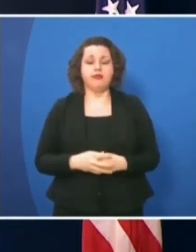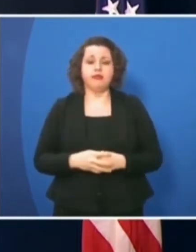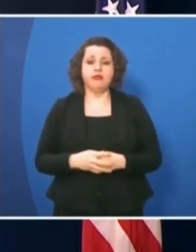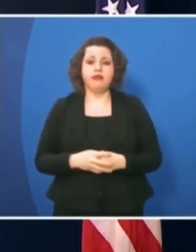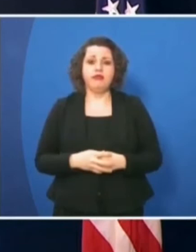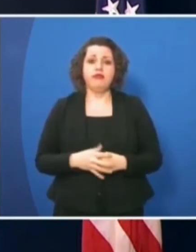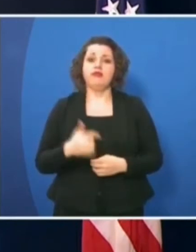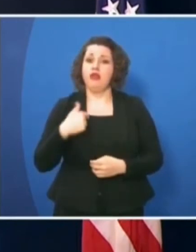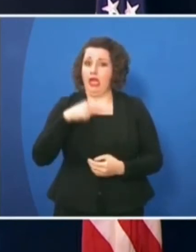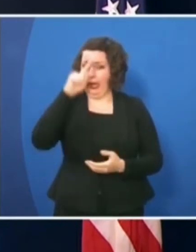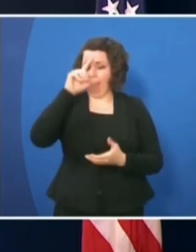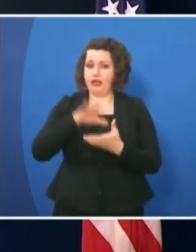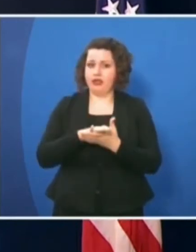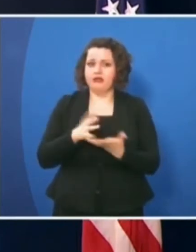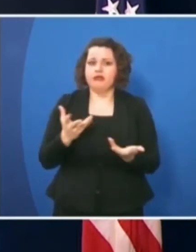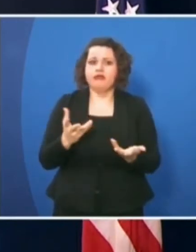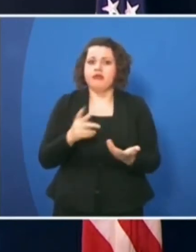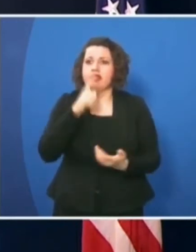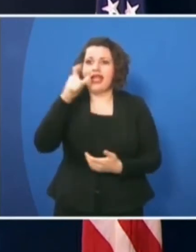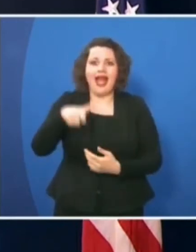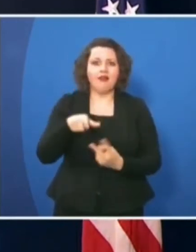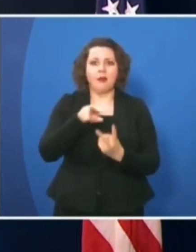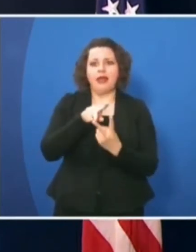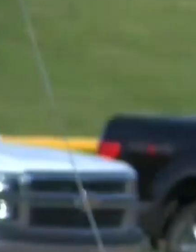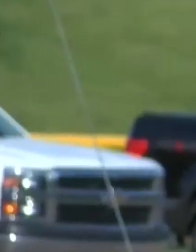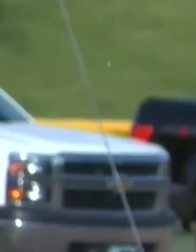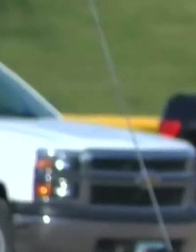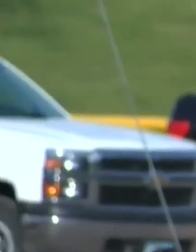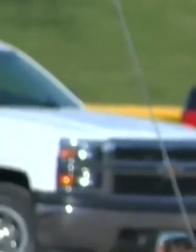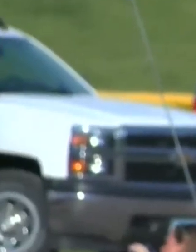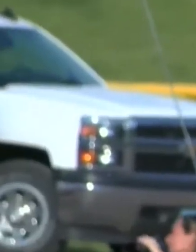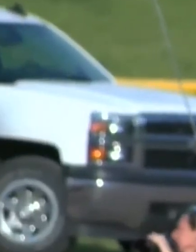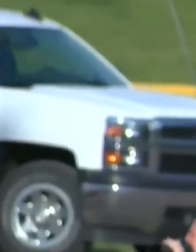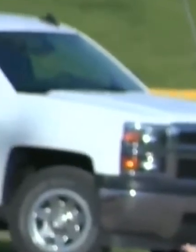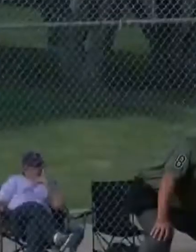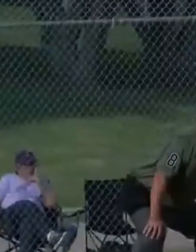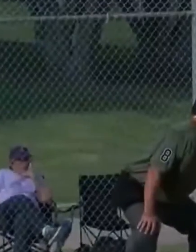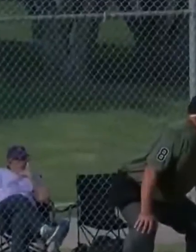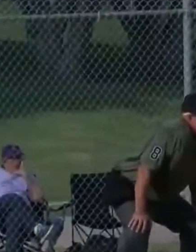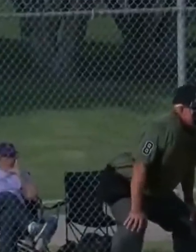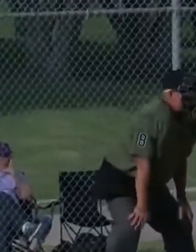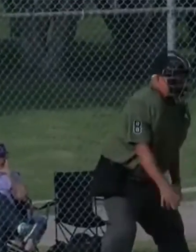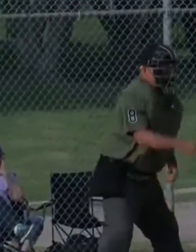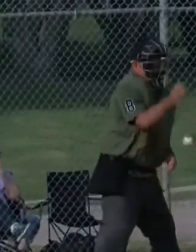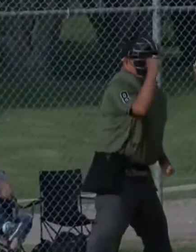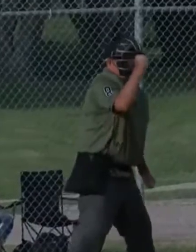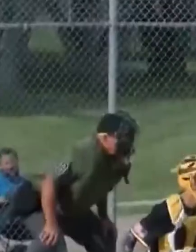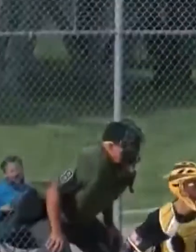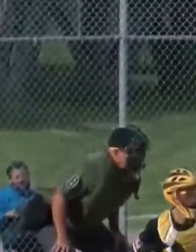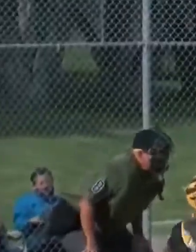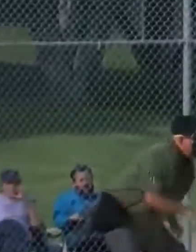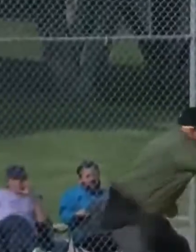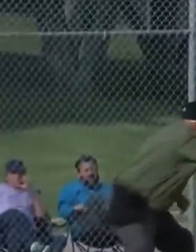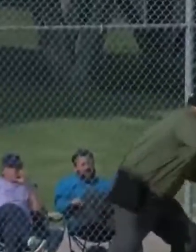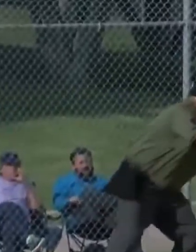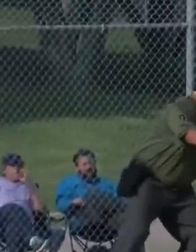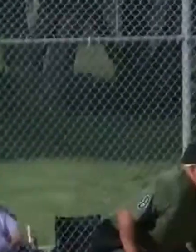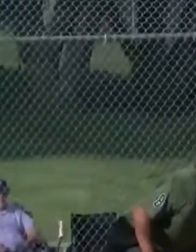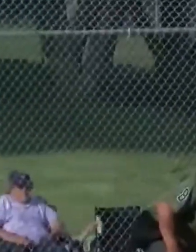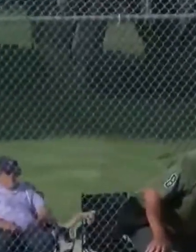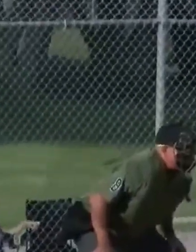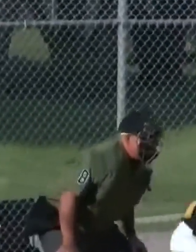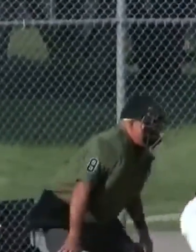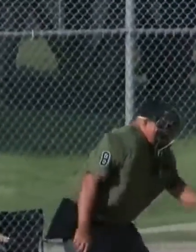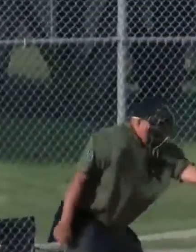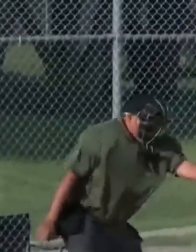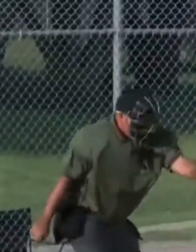I believe that... governor also announcing that effective June 1st, schools can resume school-sponsored activities and learning. And that